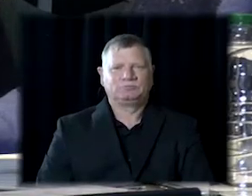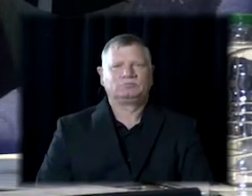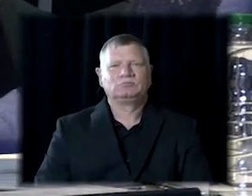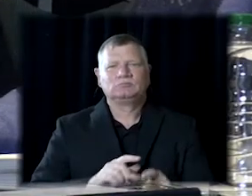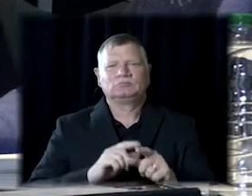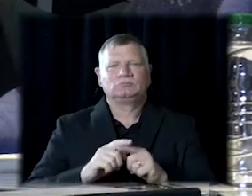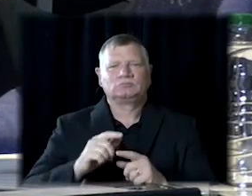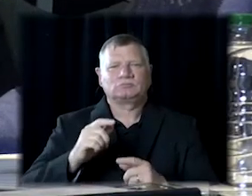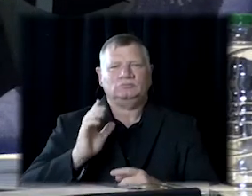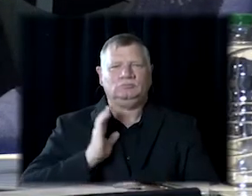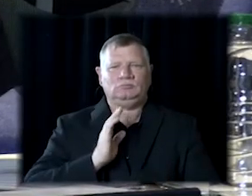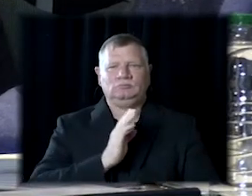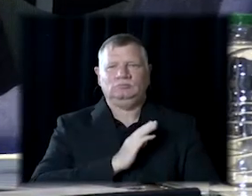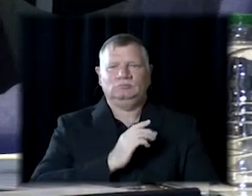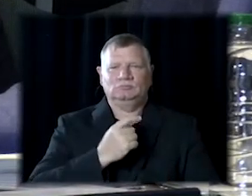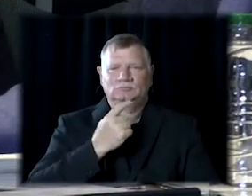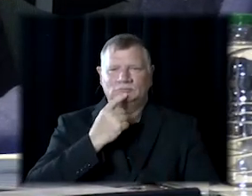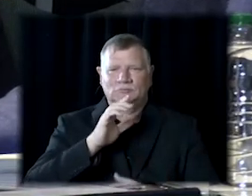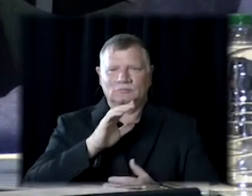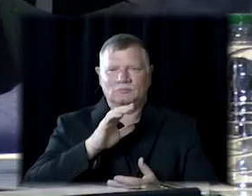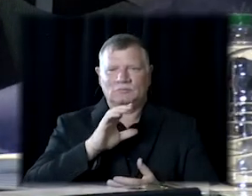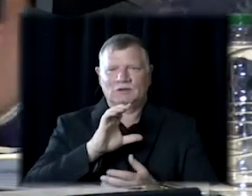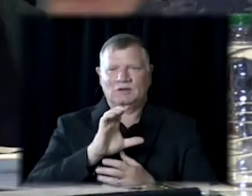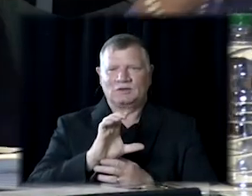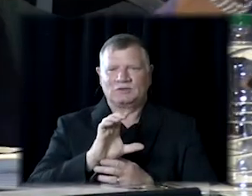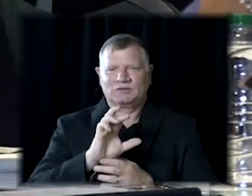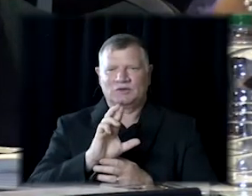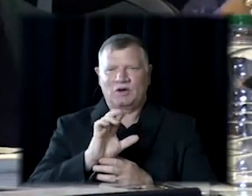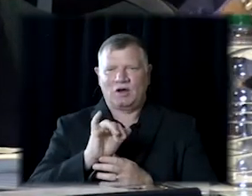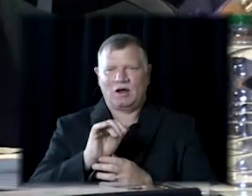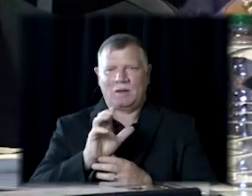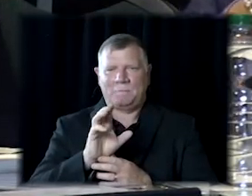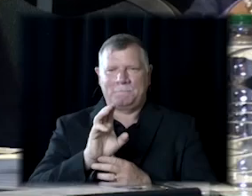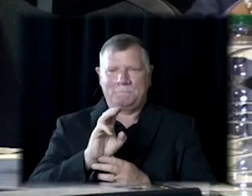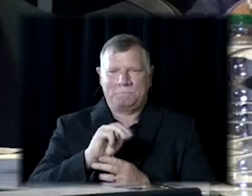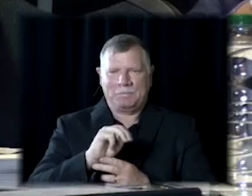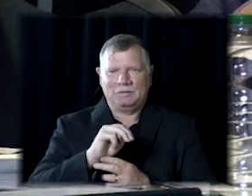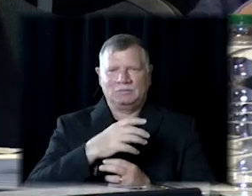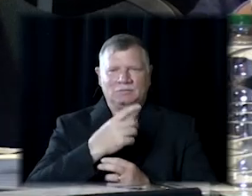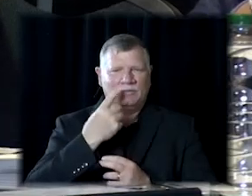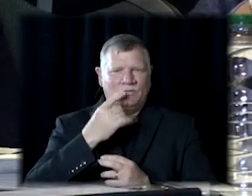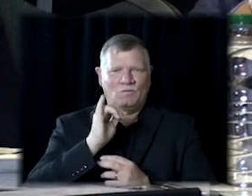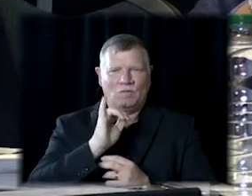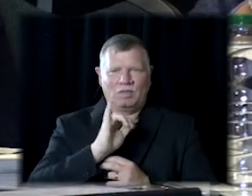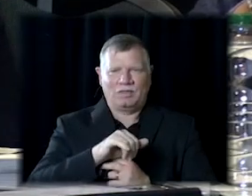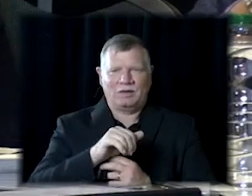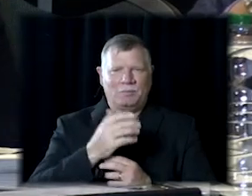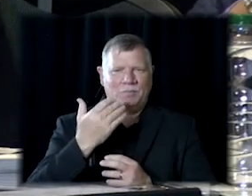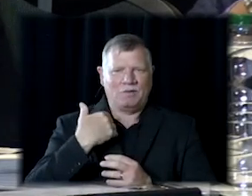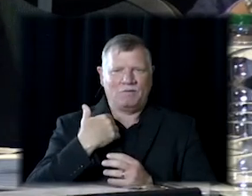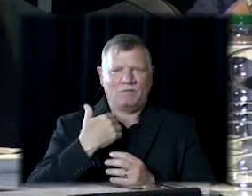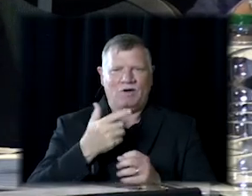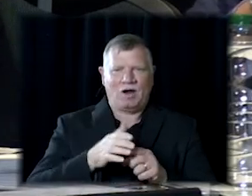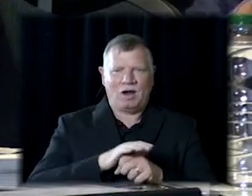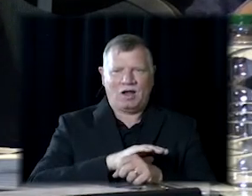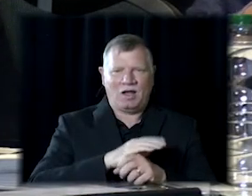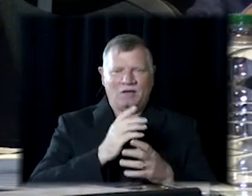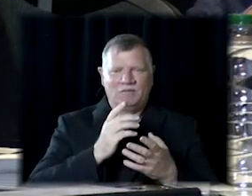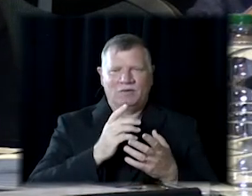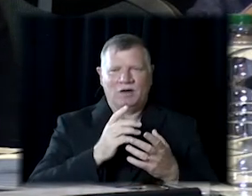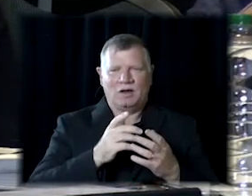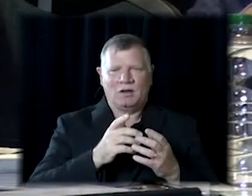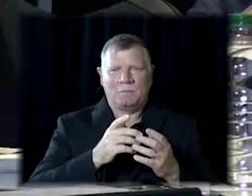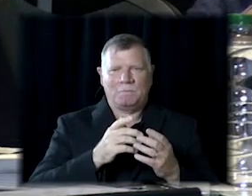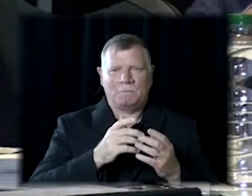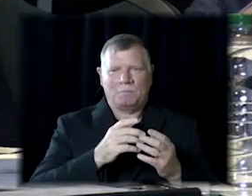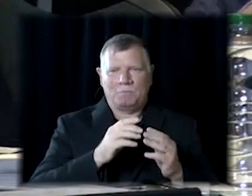whereas the board desires to designate the Centro de Recaudación de Ingresos Municipales, CREM, which was previously designated as a covered territorial